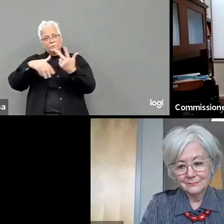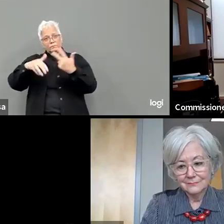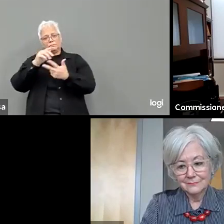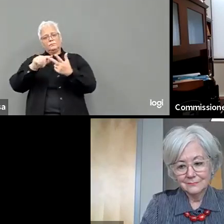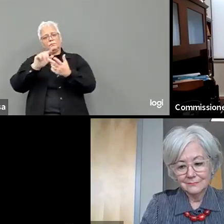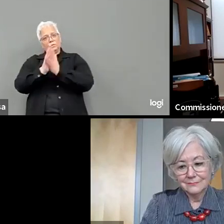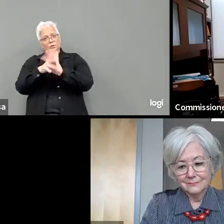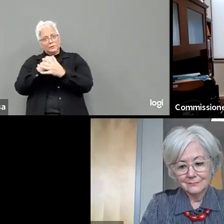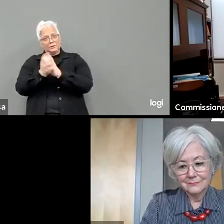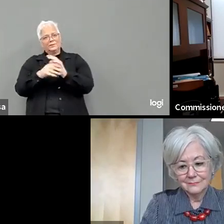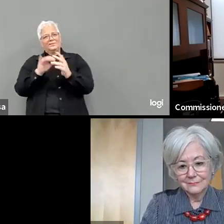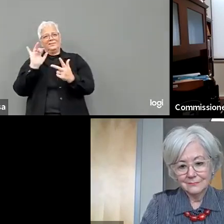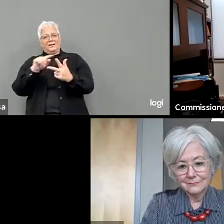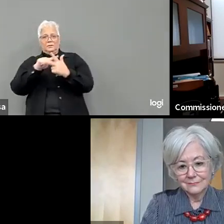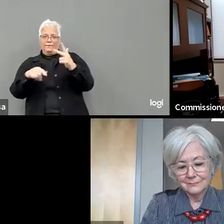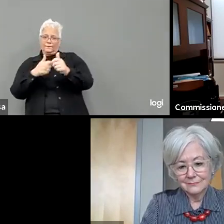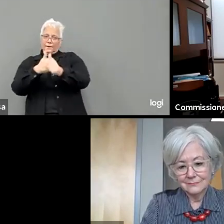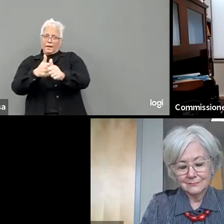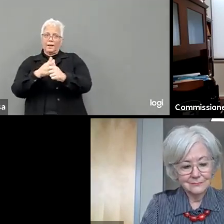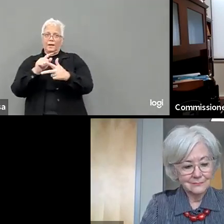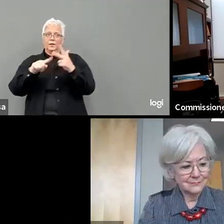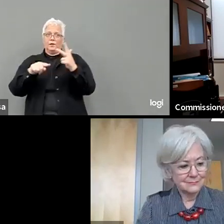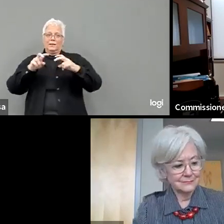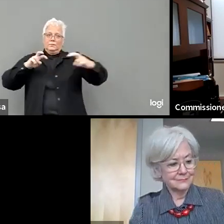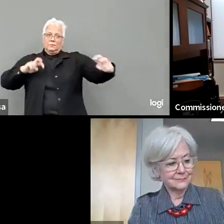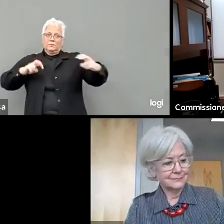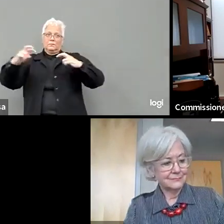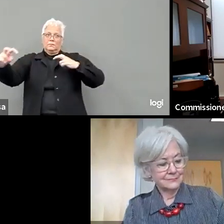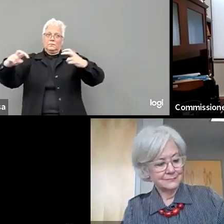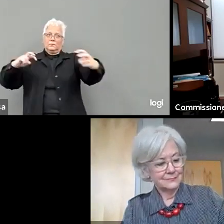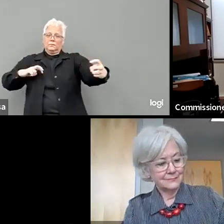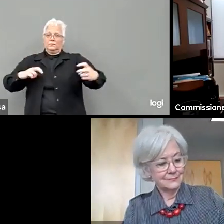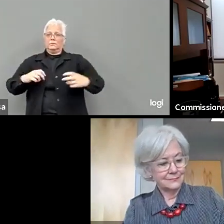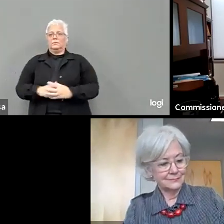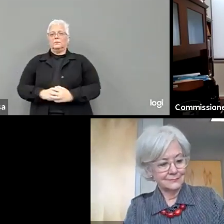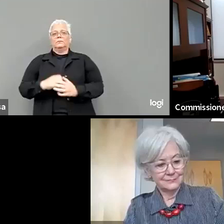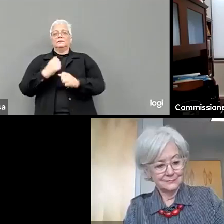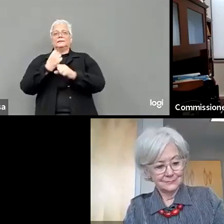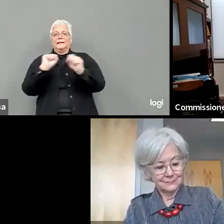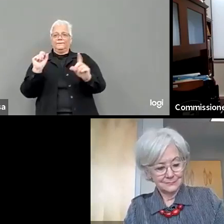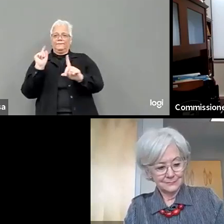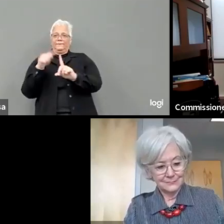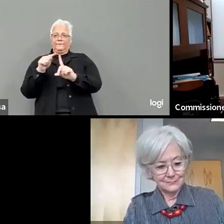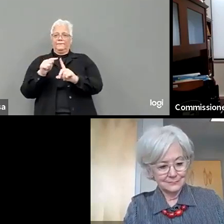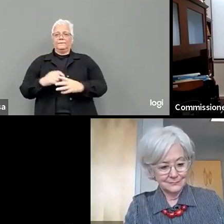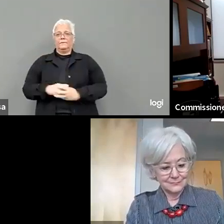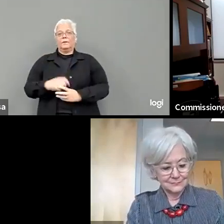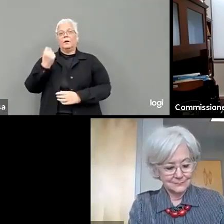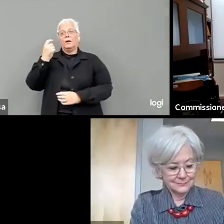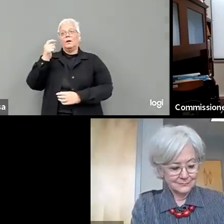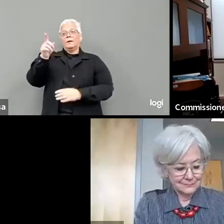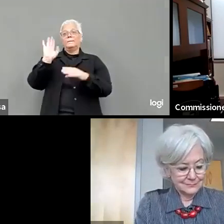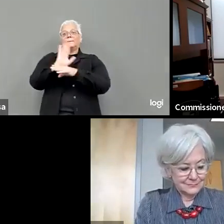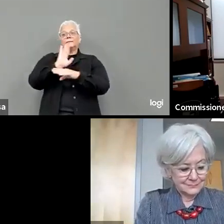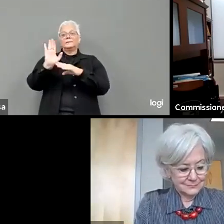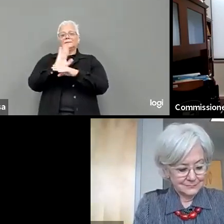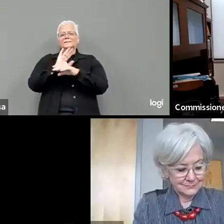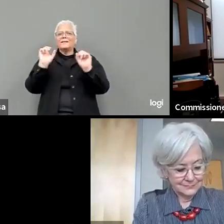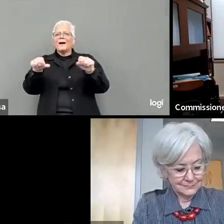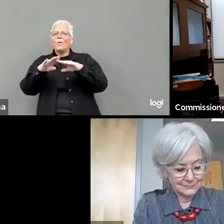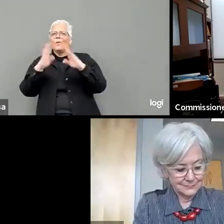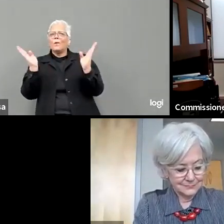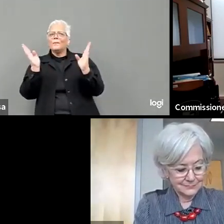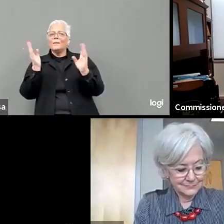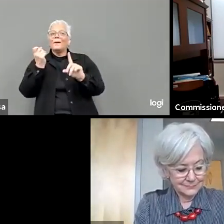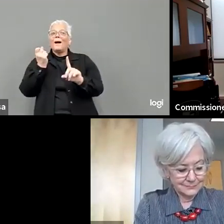I think it's important that business take place, but it's important to do it safely. And we've seen that when people do that, the capability to transmit